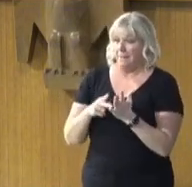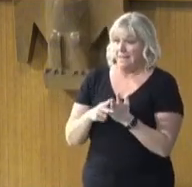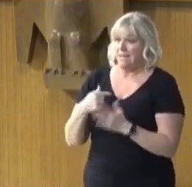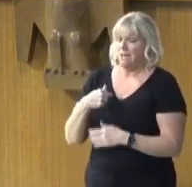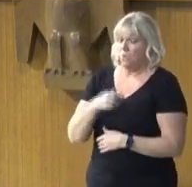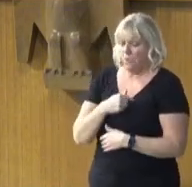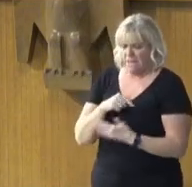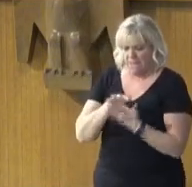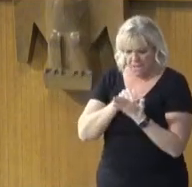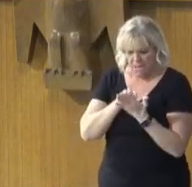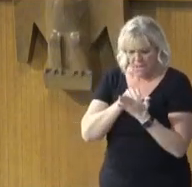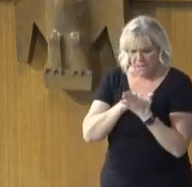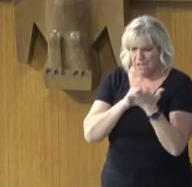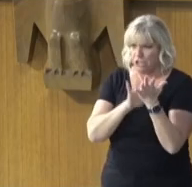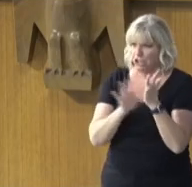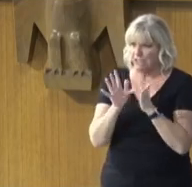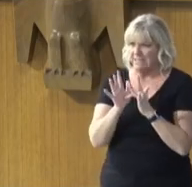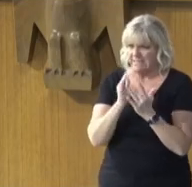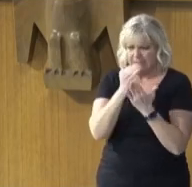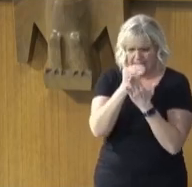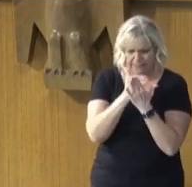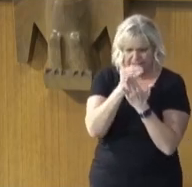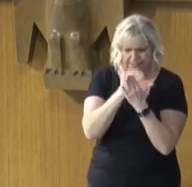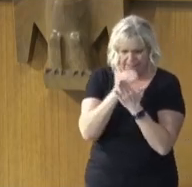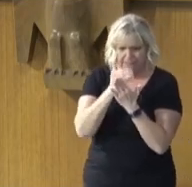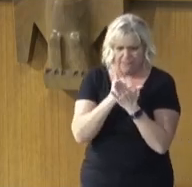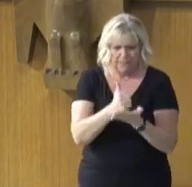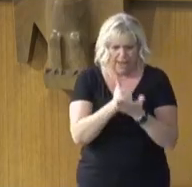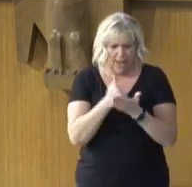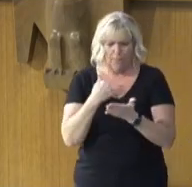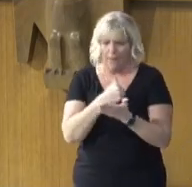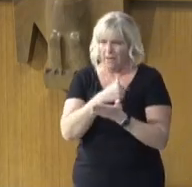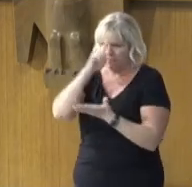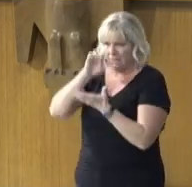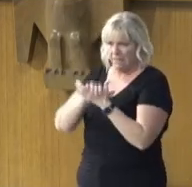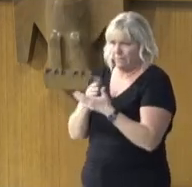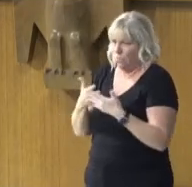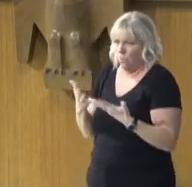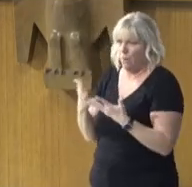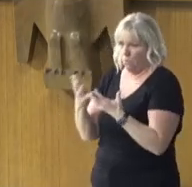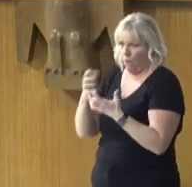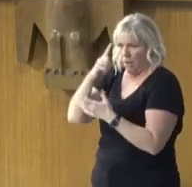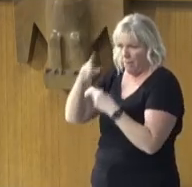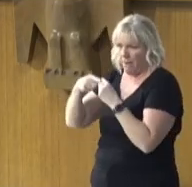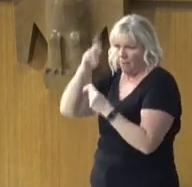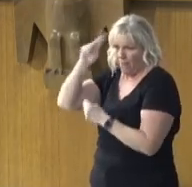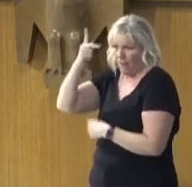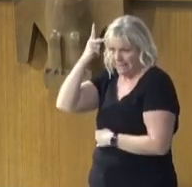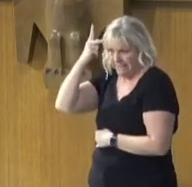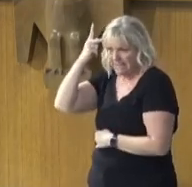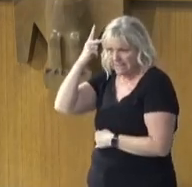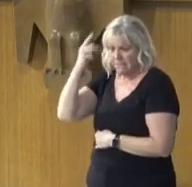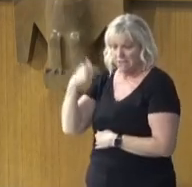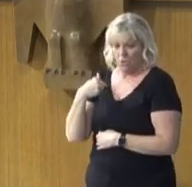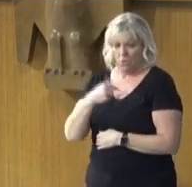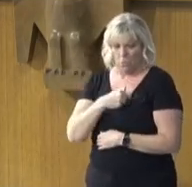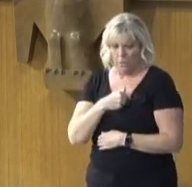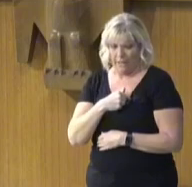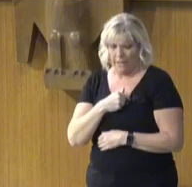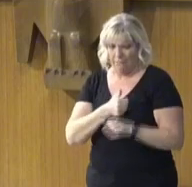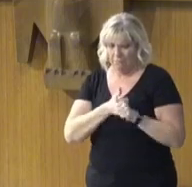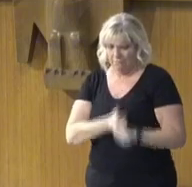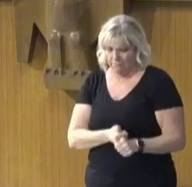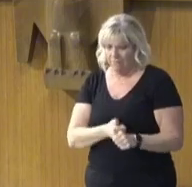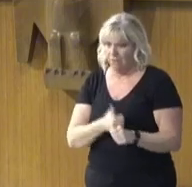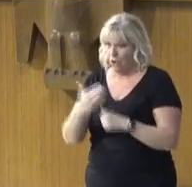should shape our political convictions. If we are taking seriously scripture's call to love our neighbors and